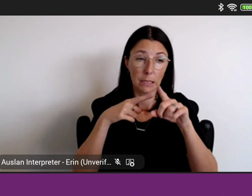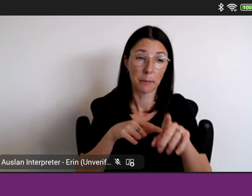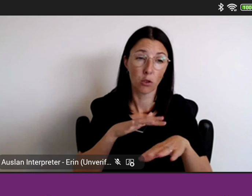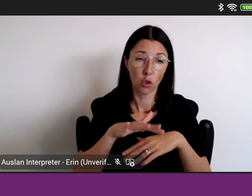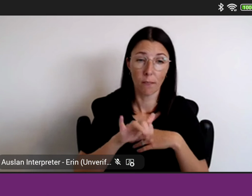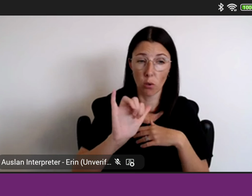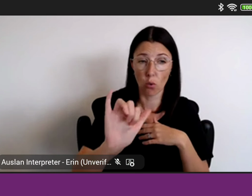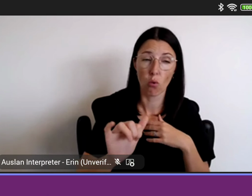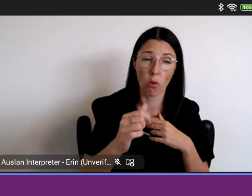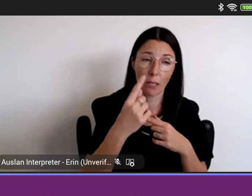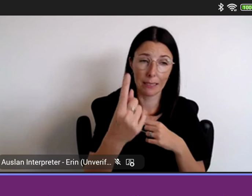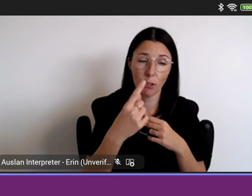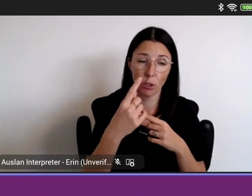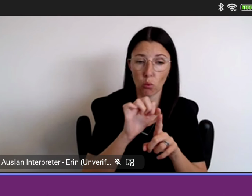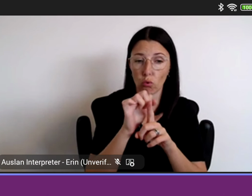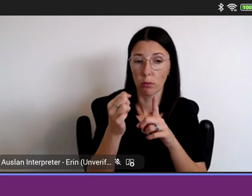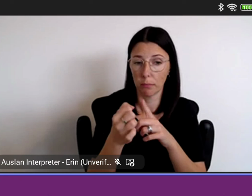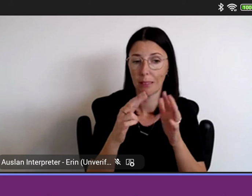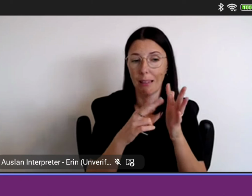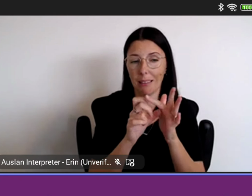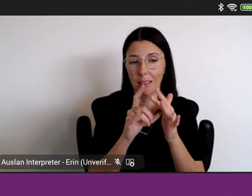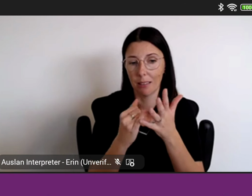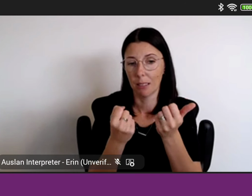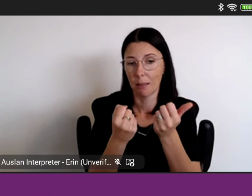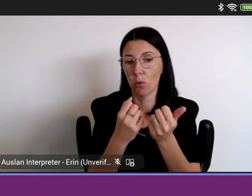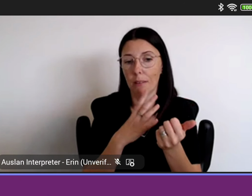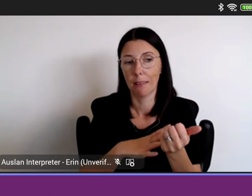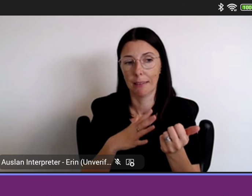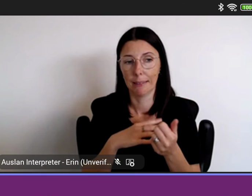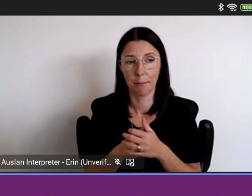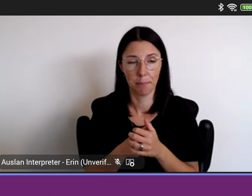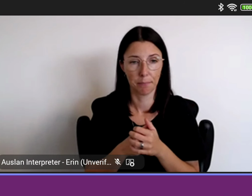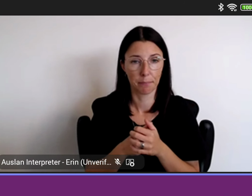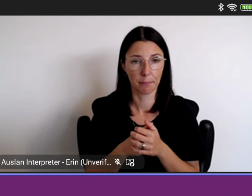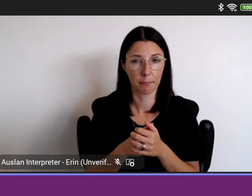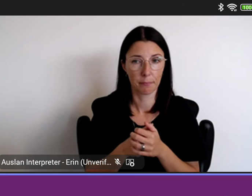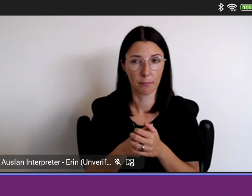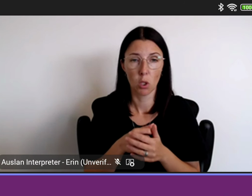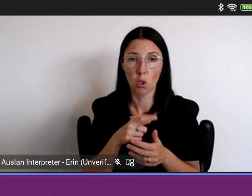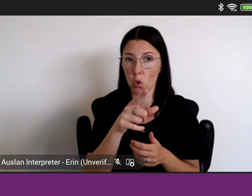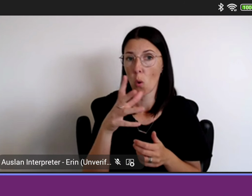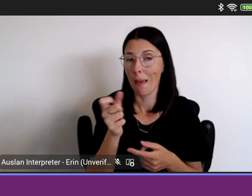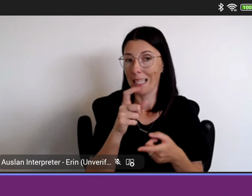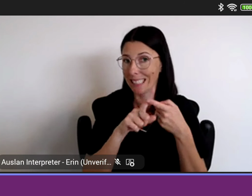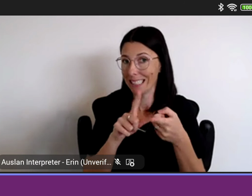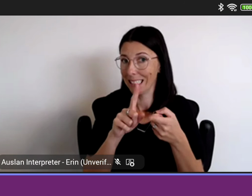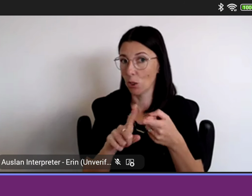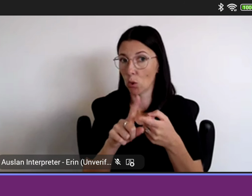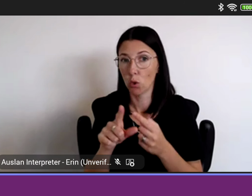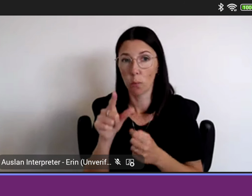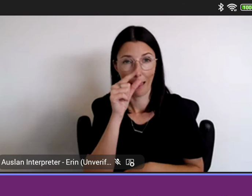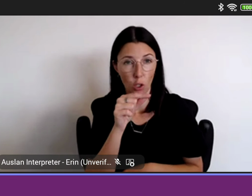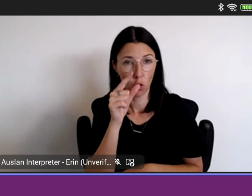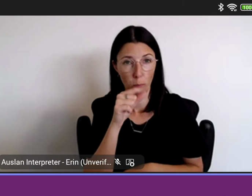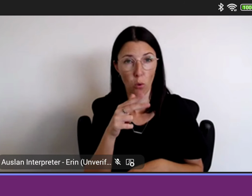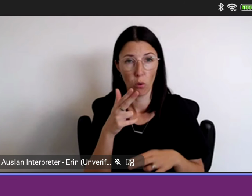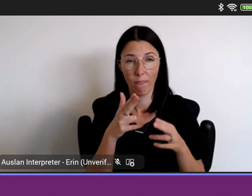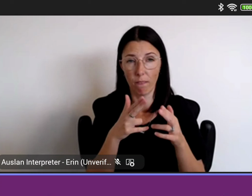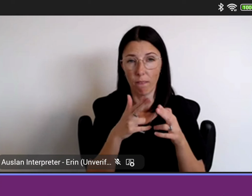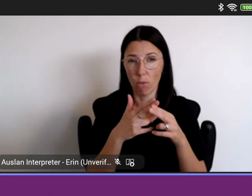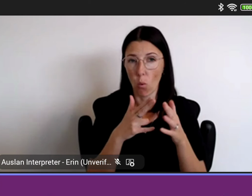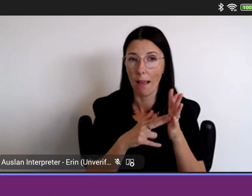support needs. You'll need to continue to be eligible for the NDIS. This means you need